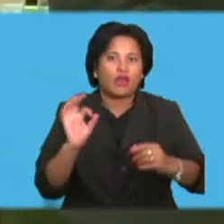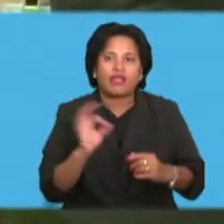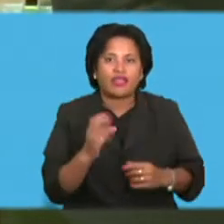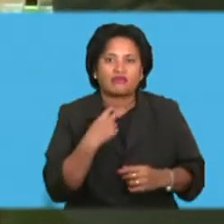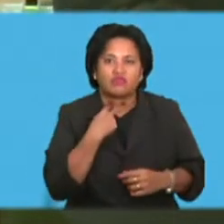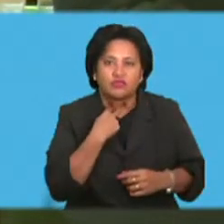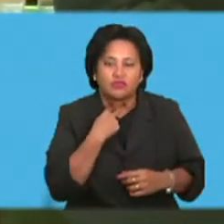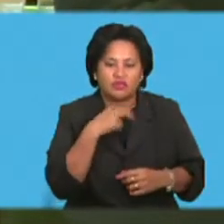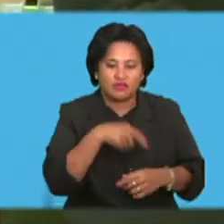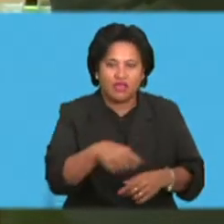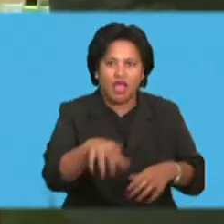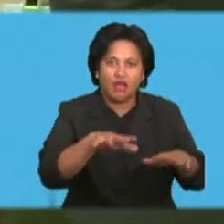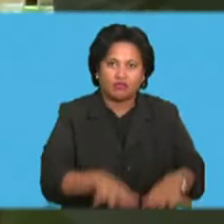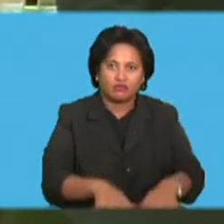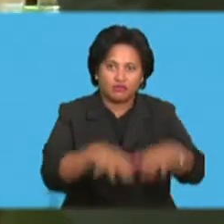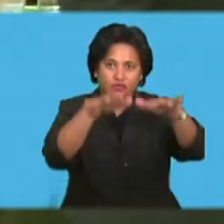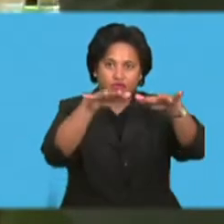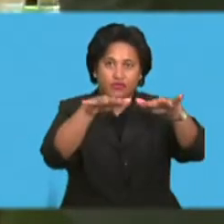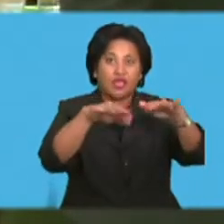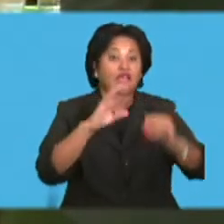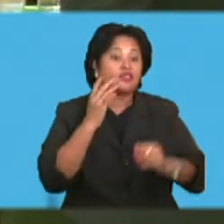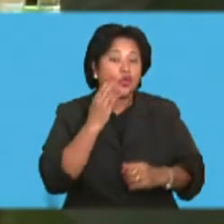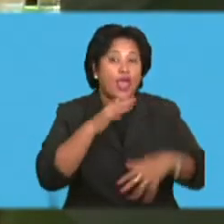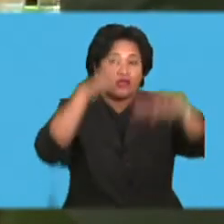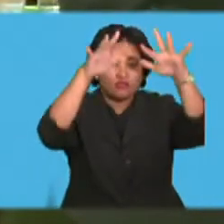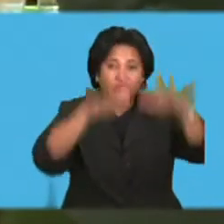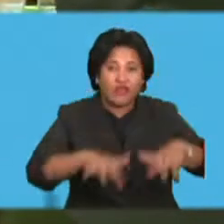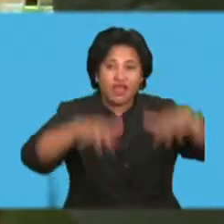so that during periods of rain,